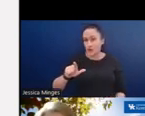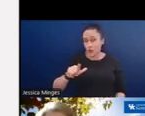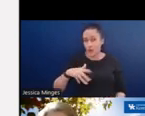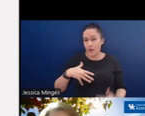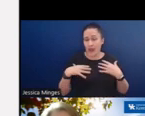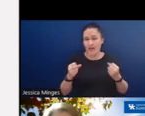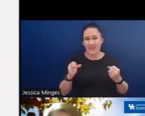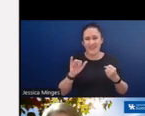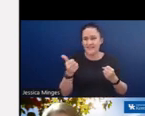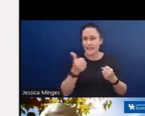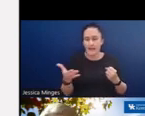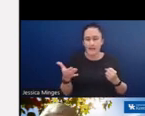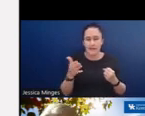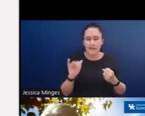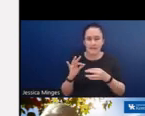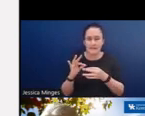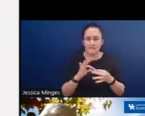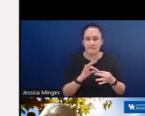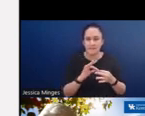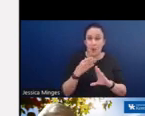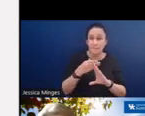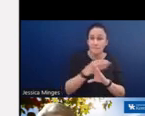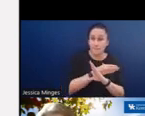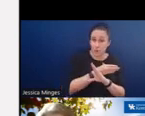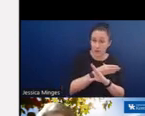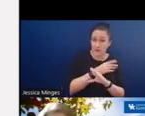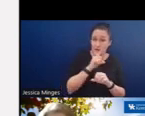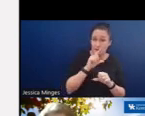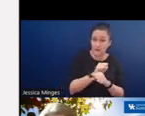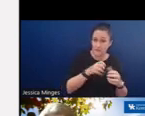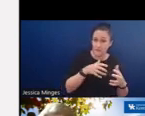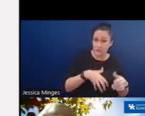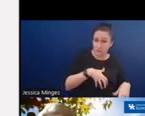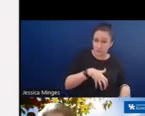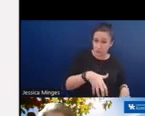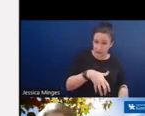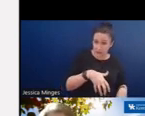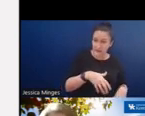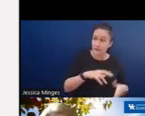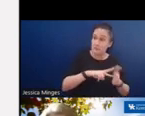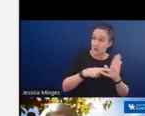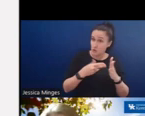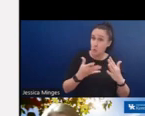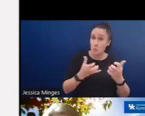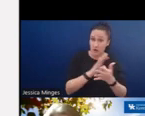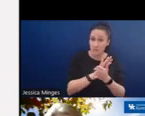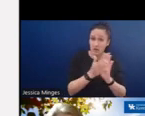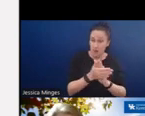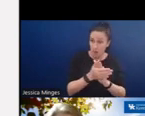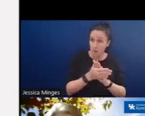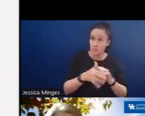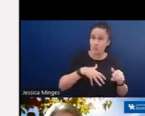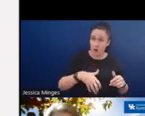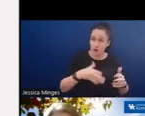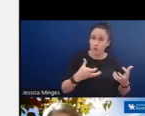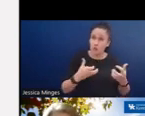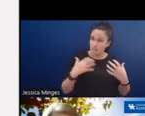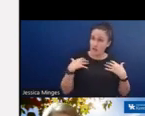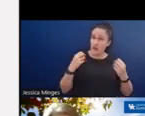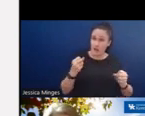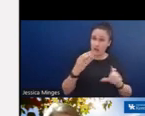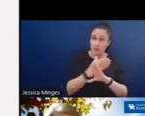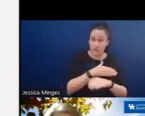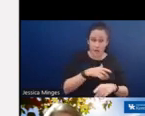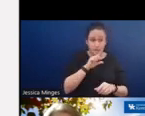as anything that could be preconception, meaning you want to become pregnant and you want to work on being as healthy as you can before you